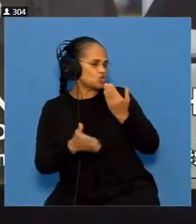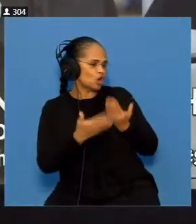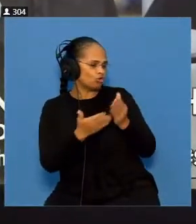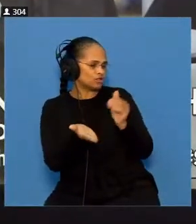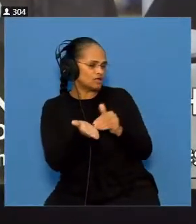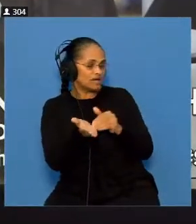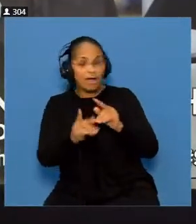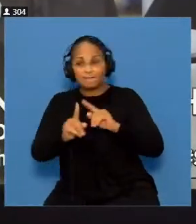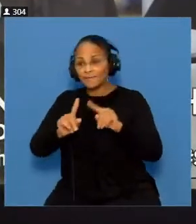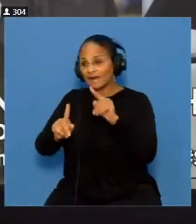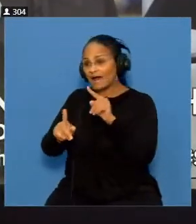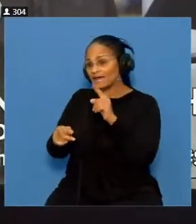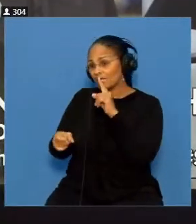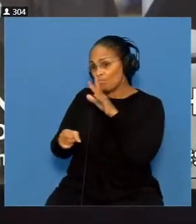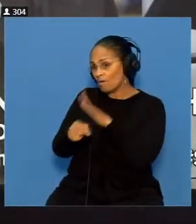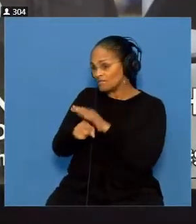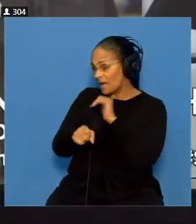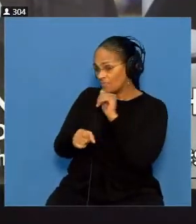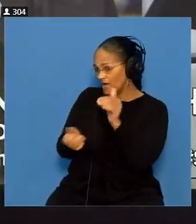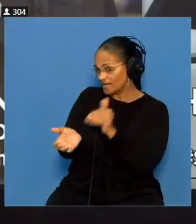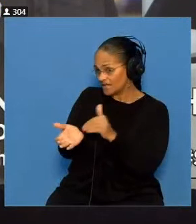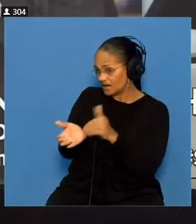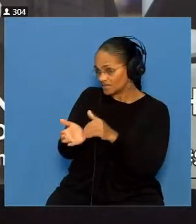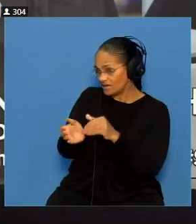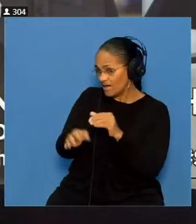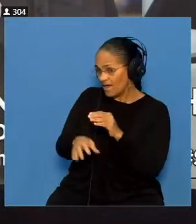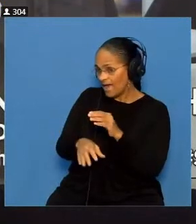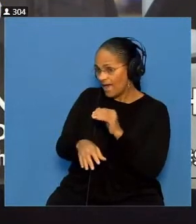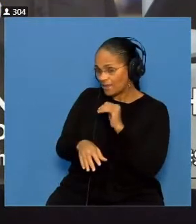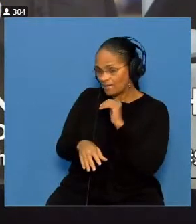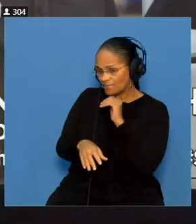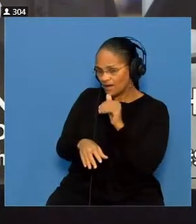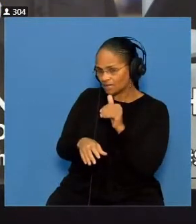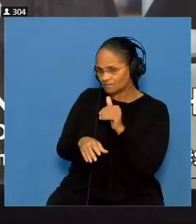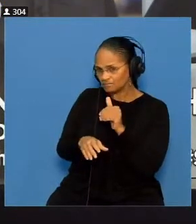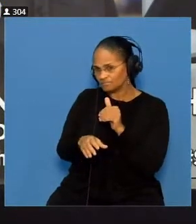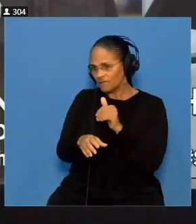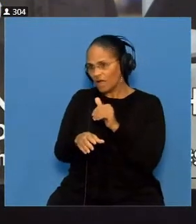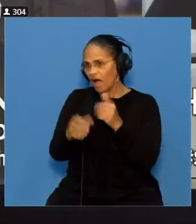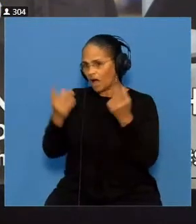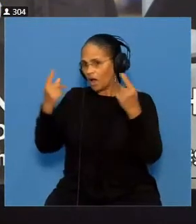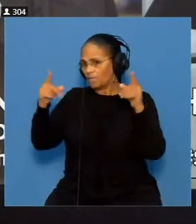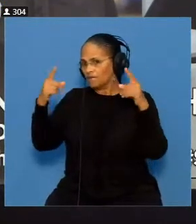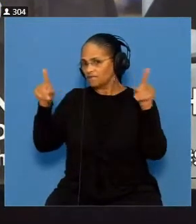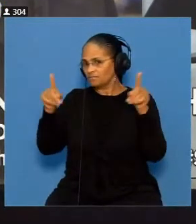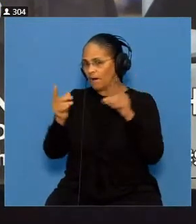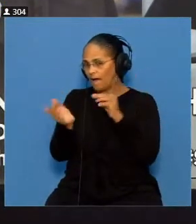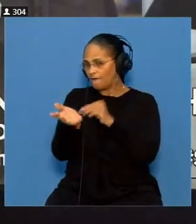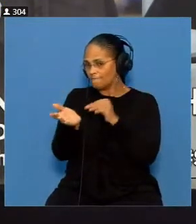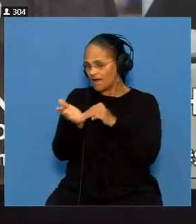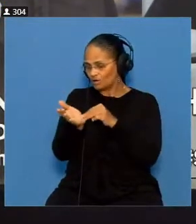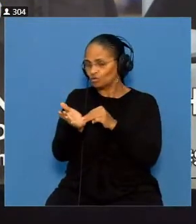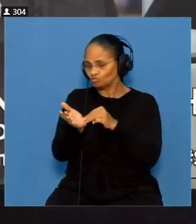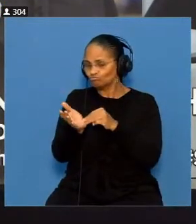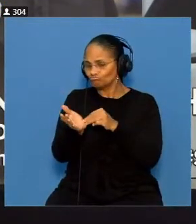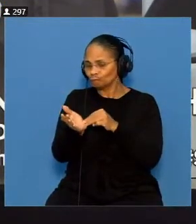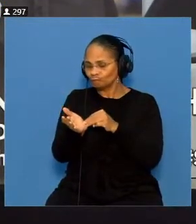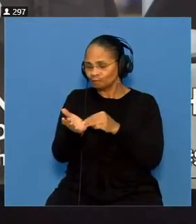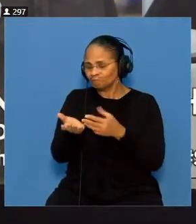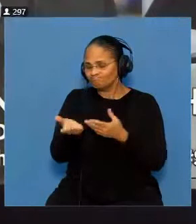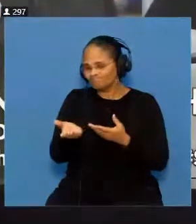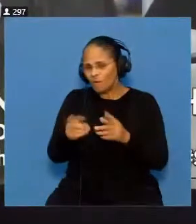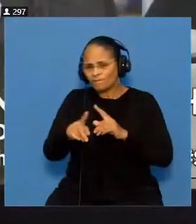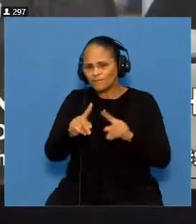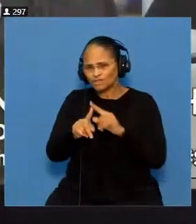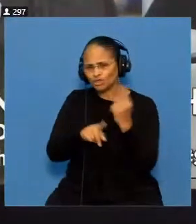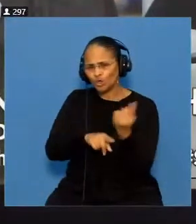I can promise you I am not a doctor. I'm certainly not a accomplished biomedical scientist like Dr. Weldon. Yes, sir. But you Another